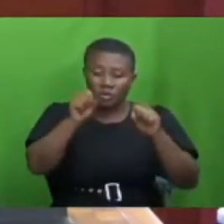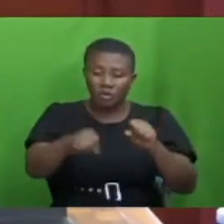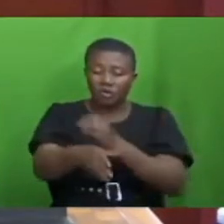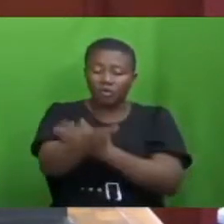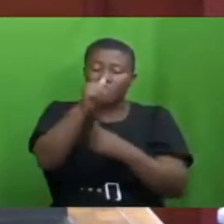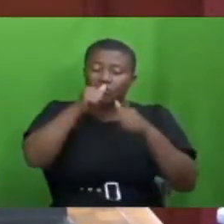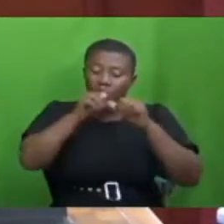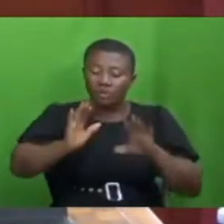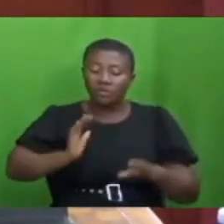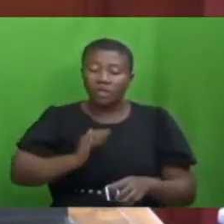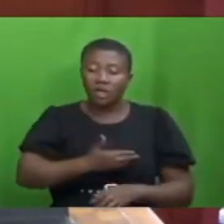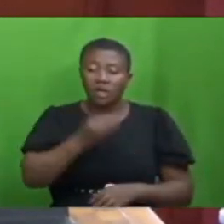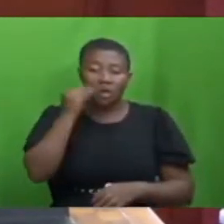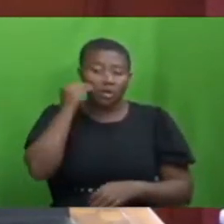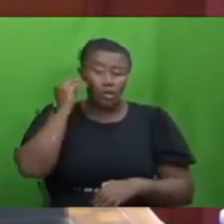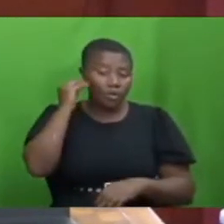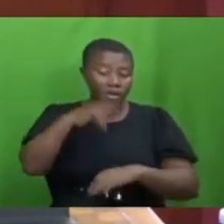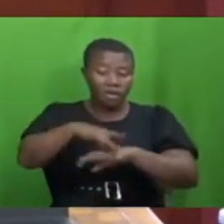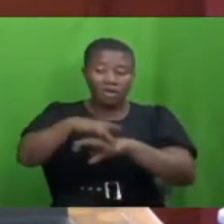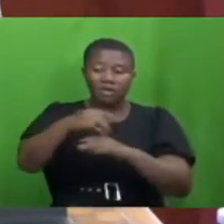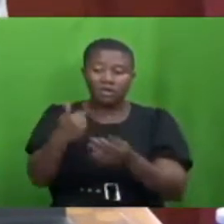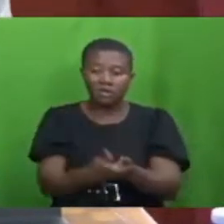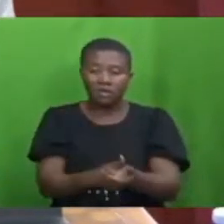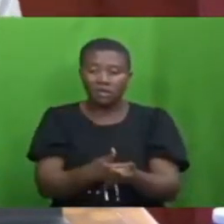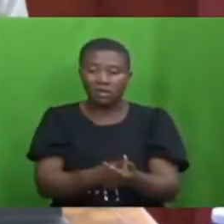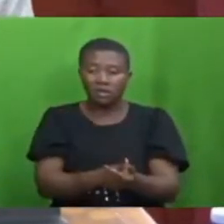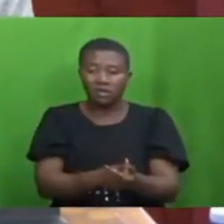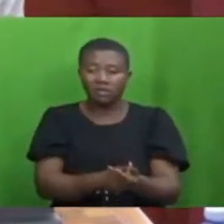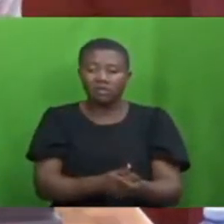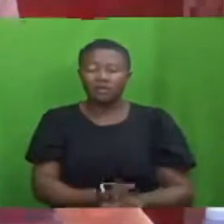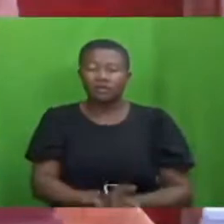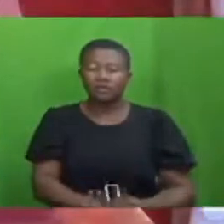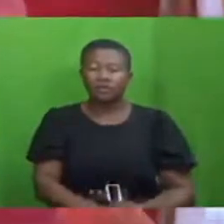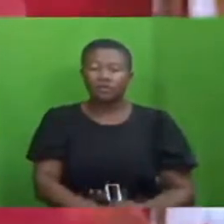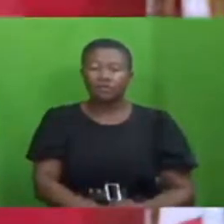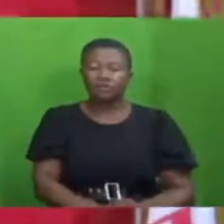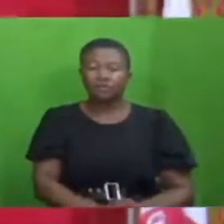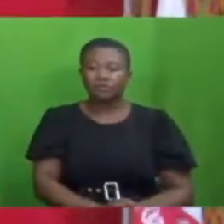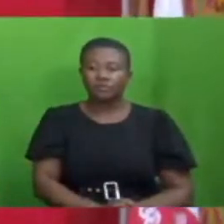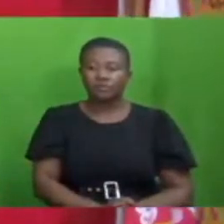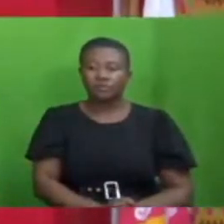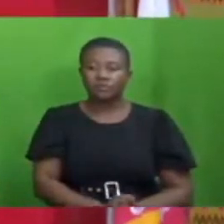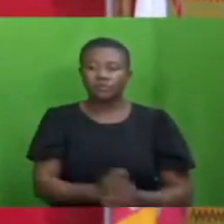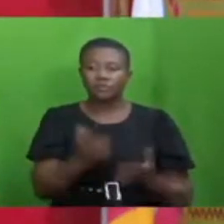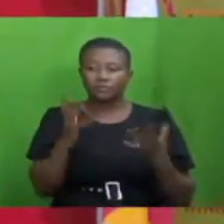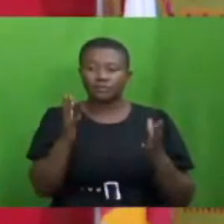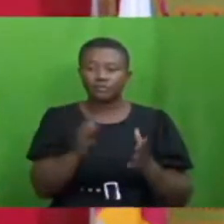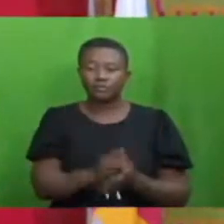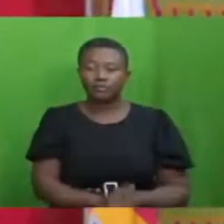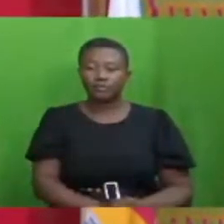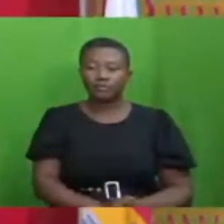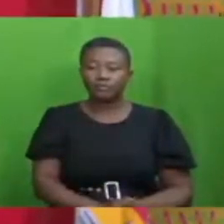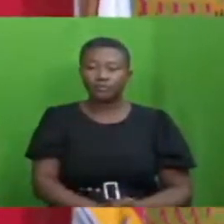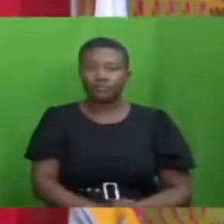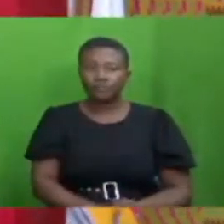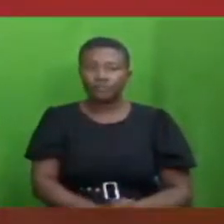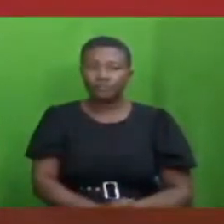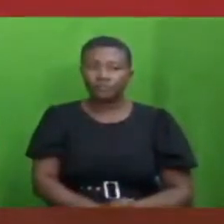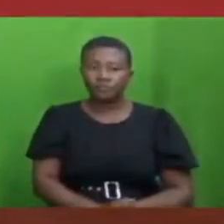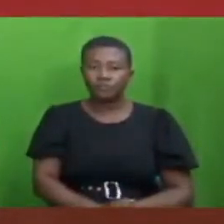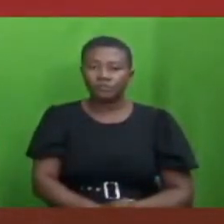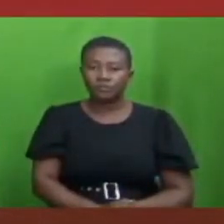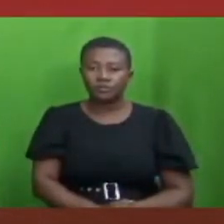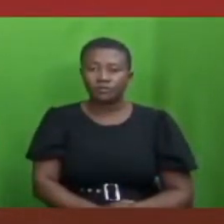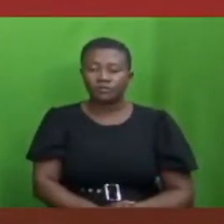is ours for all of us together indeed. God bless our homeland Ghana and make it great and